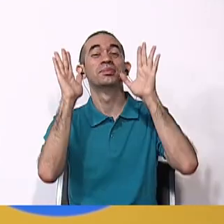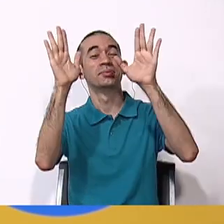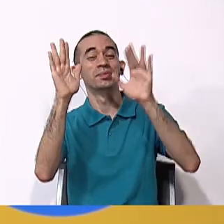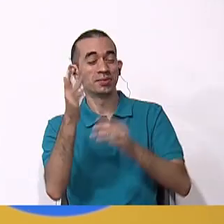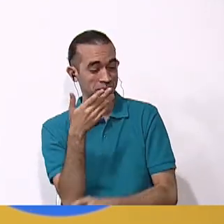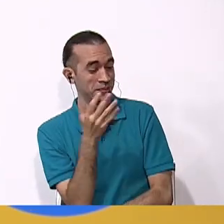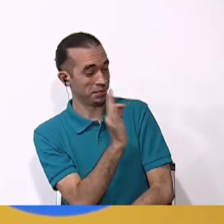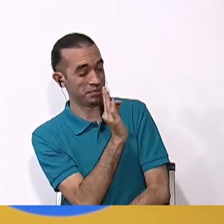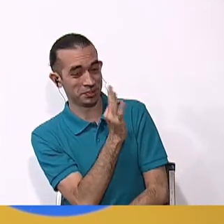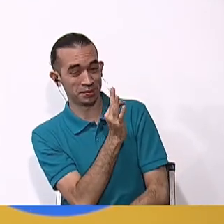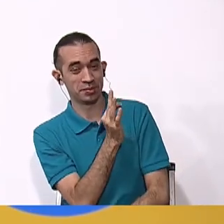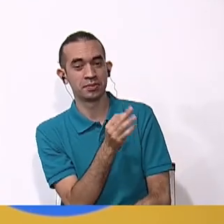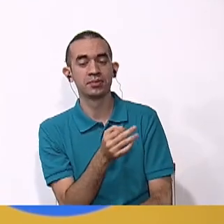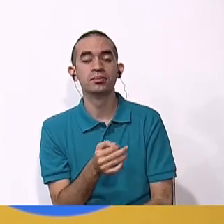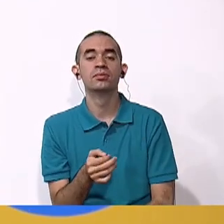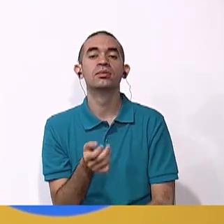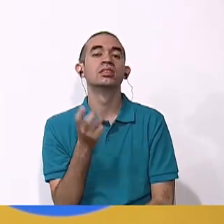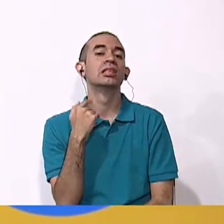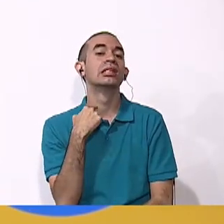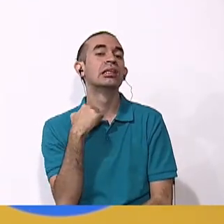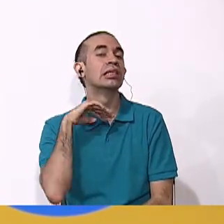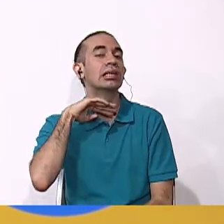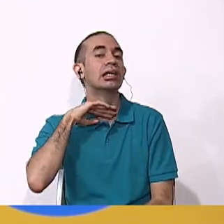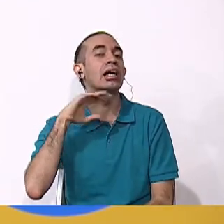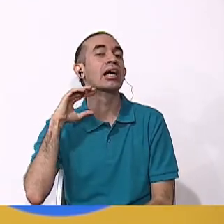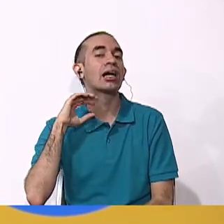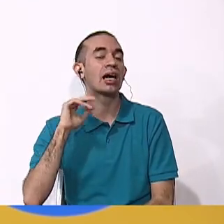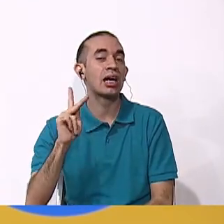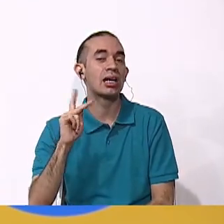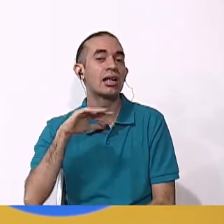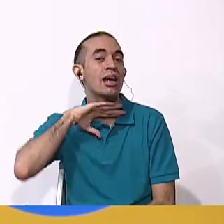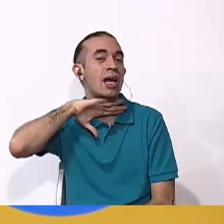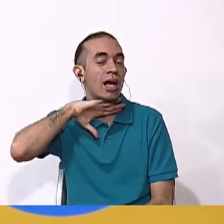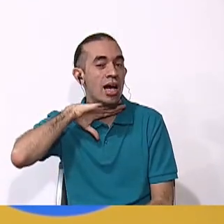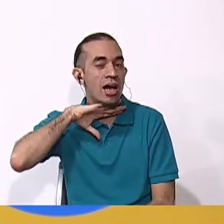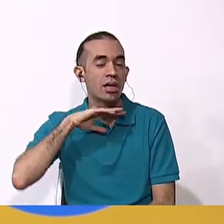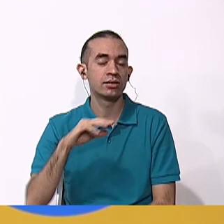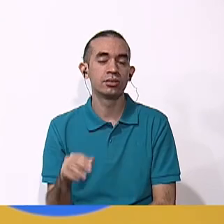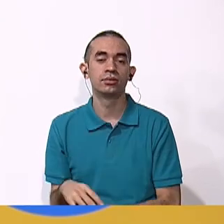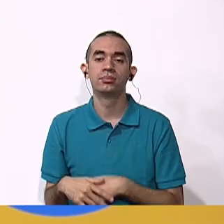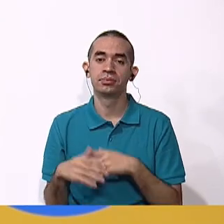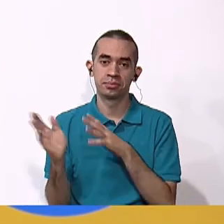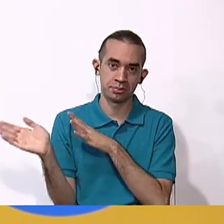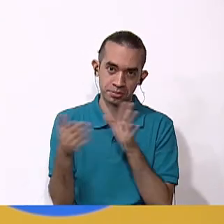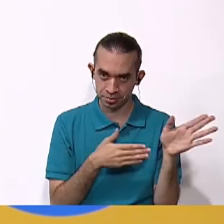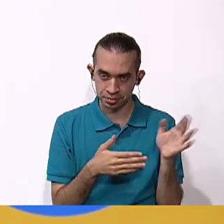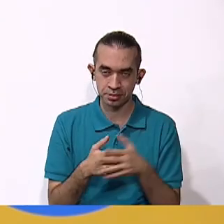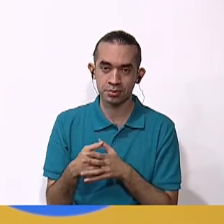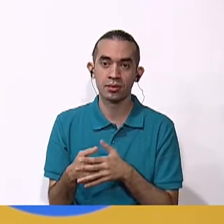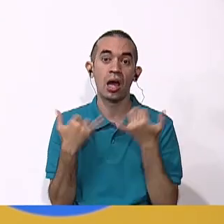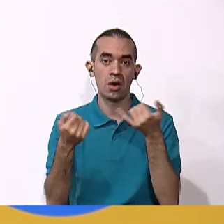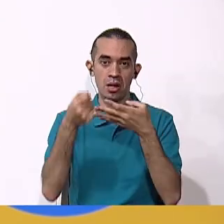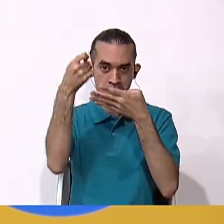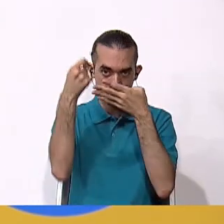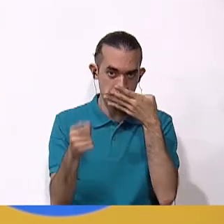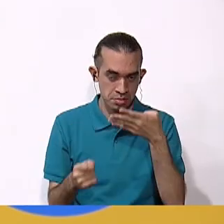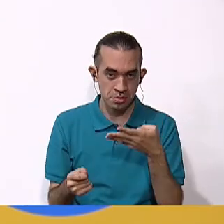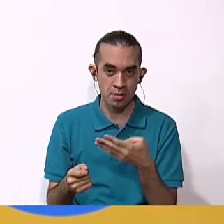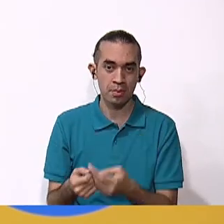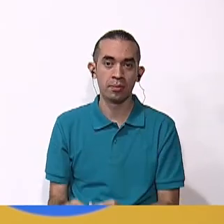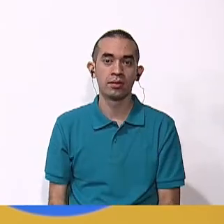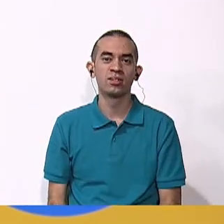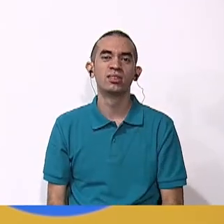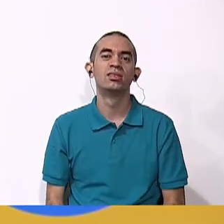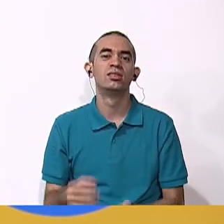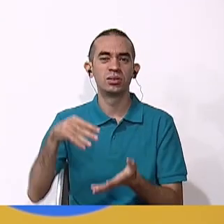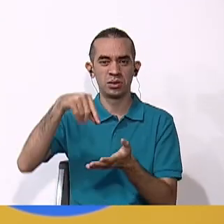Excellent job. We have the sound k. Now, let's go to the indicators. What